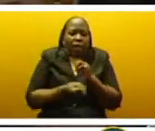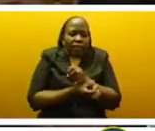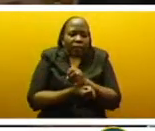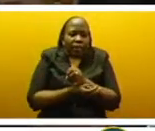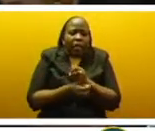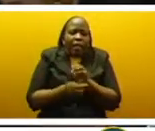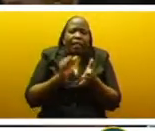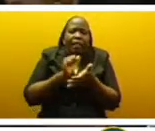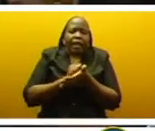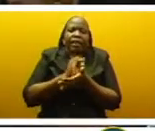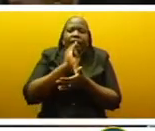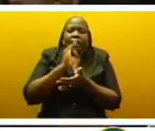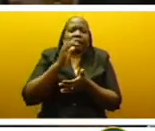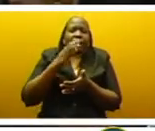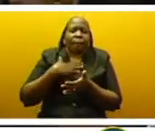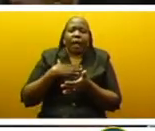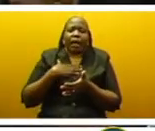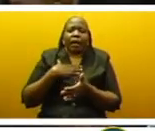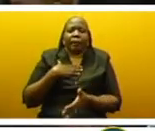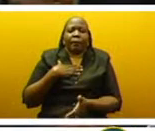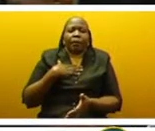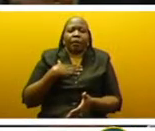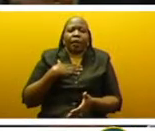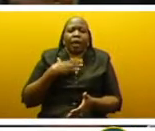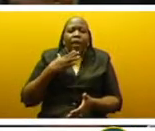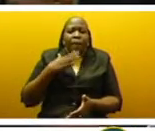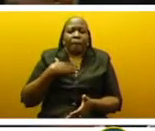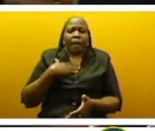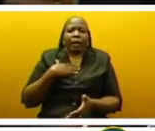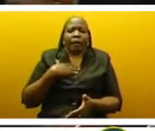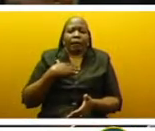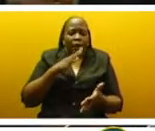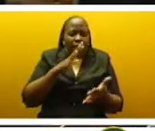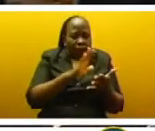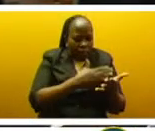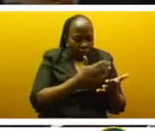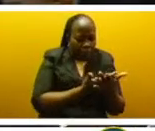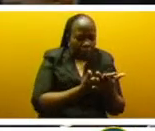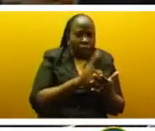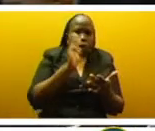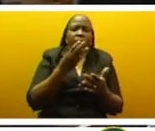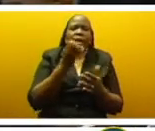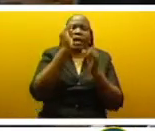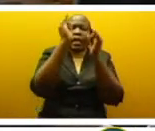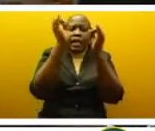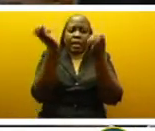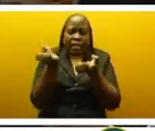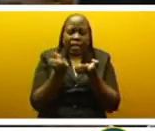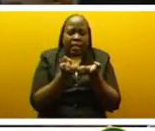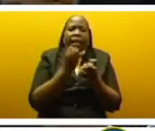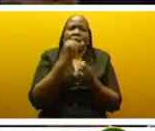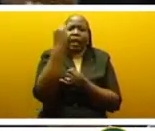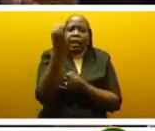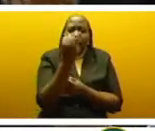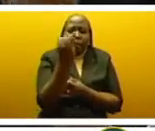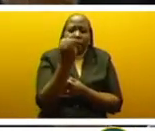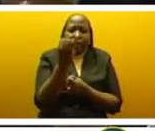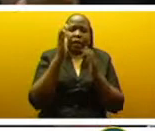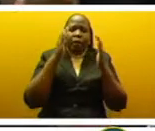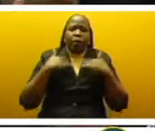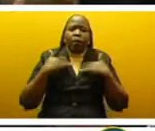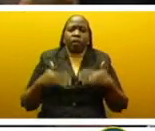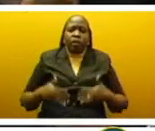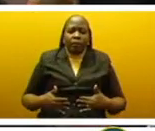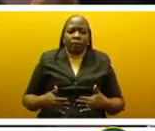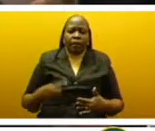is my client's case, that we need an independent body. The second one, we